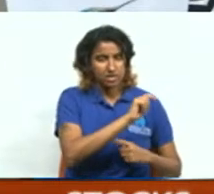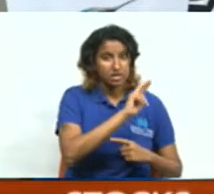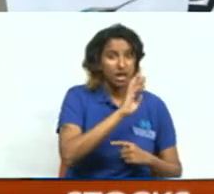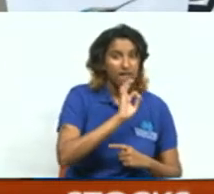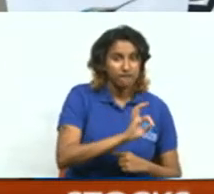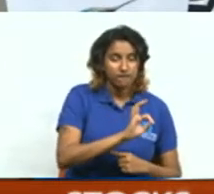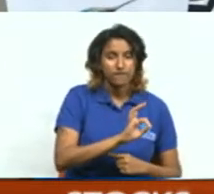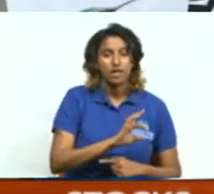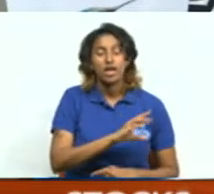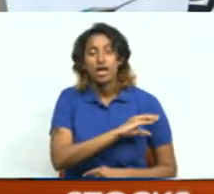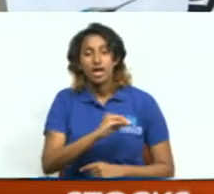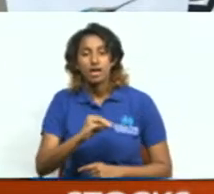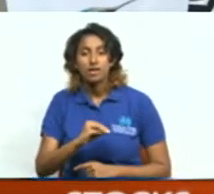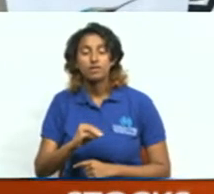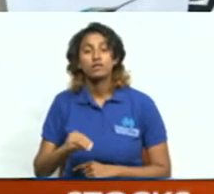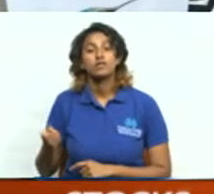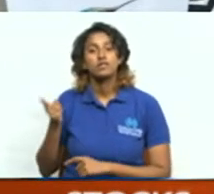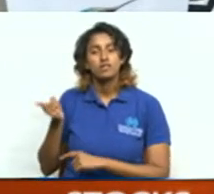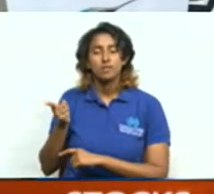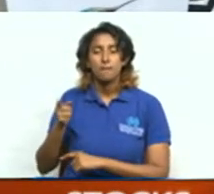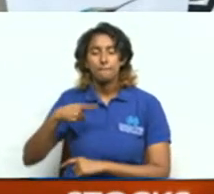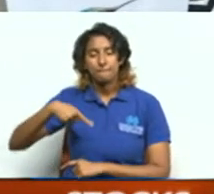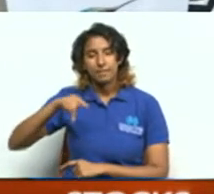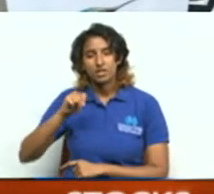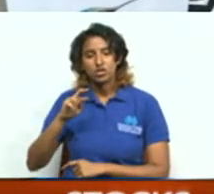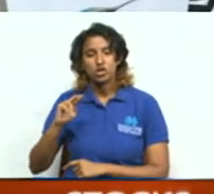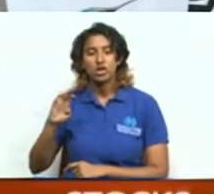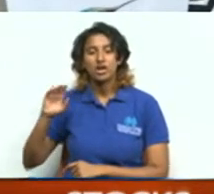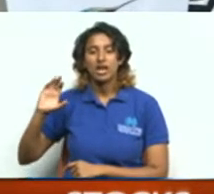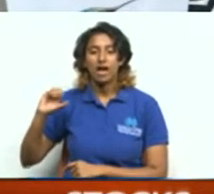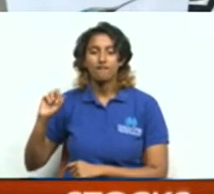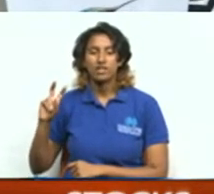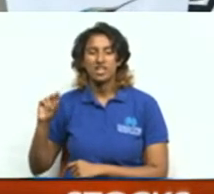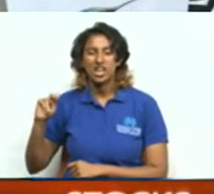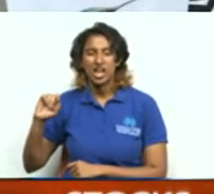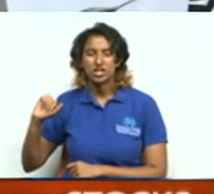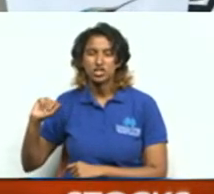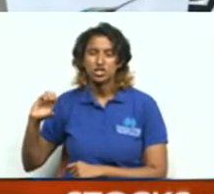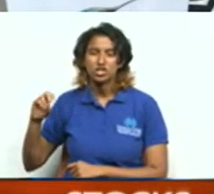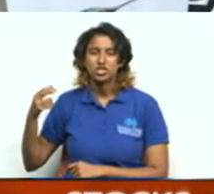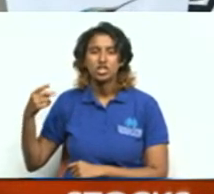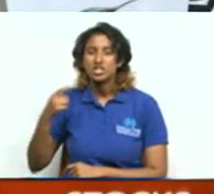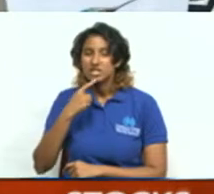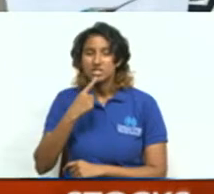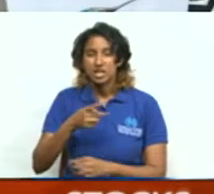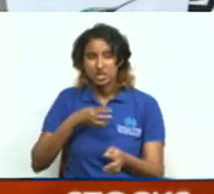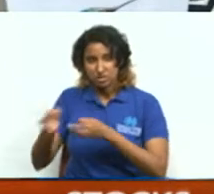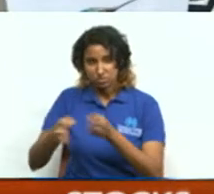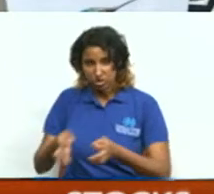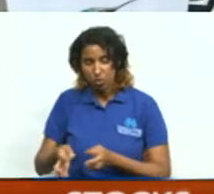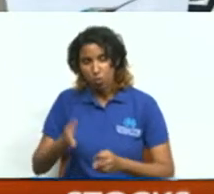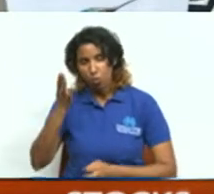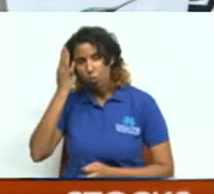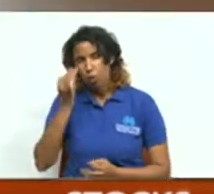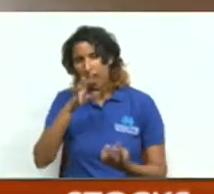Peter Cavendish, who was also at the event, explains why IGNITE CSOs was selected for funding. And we recognize